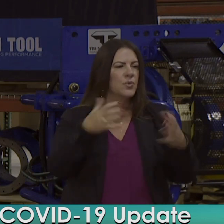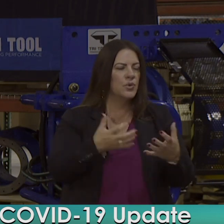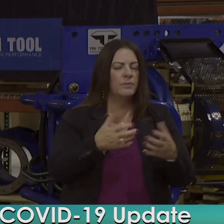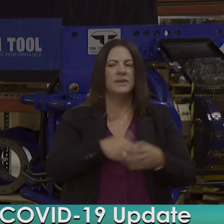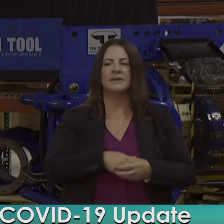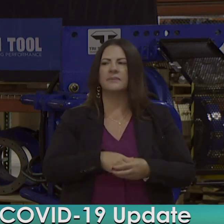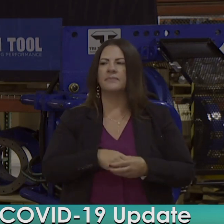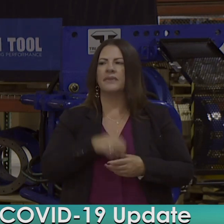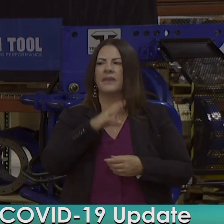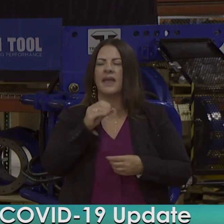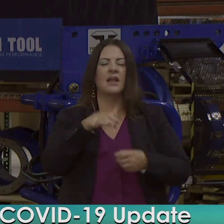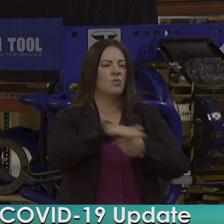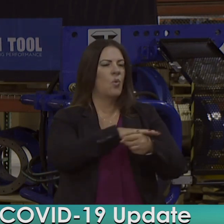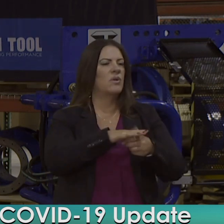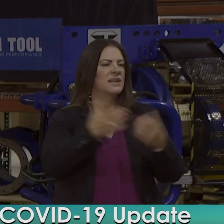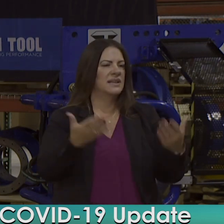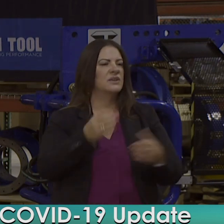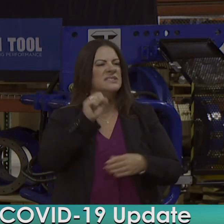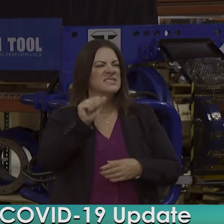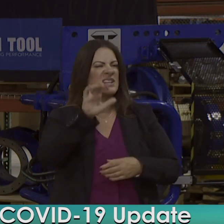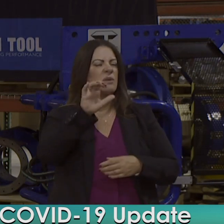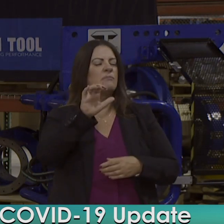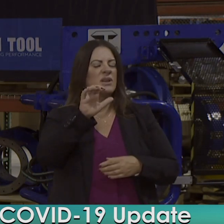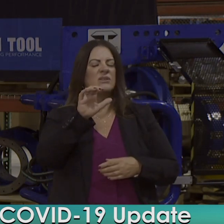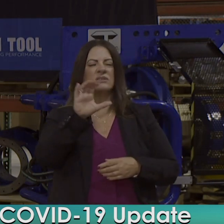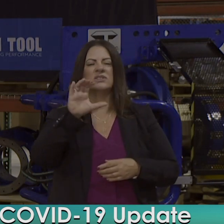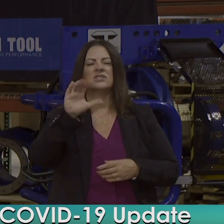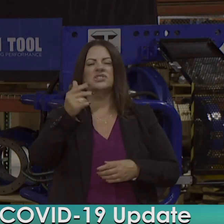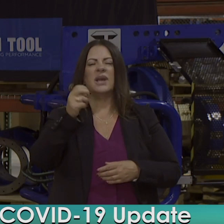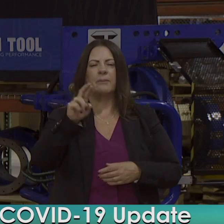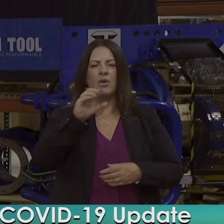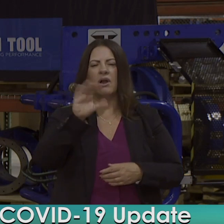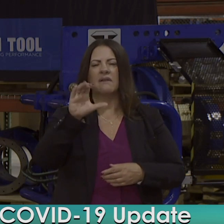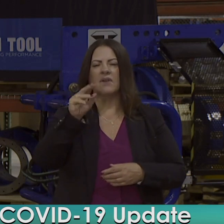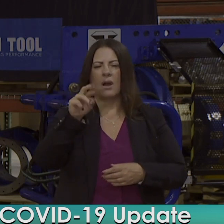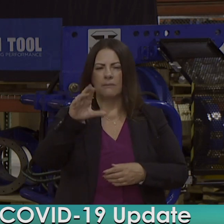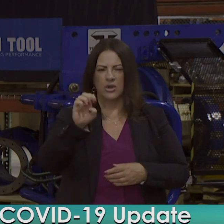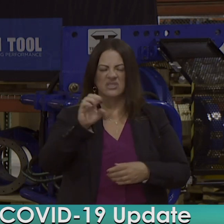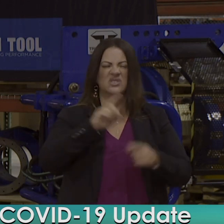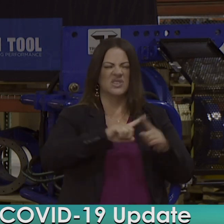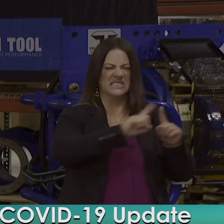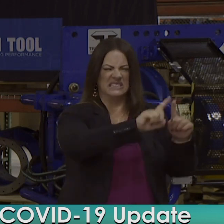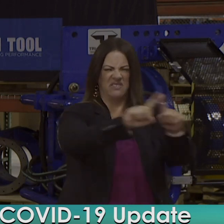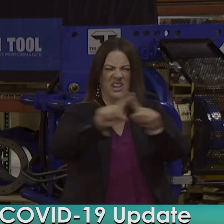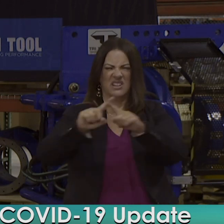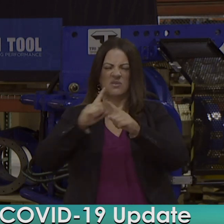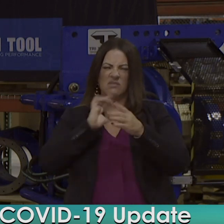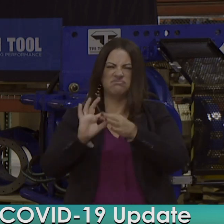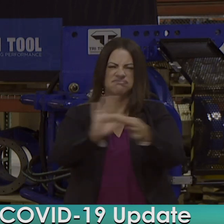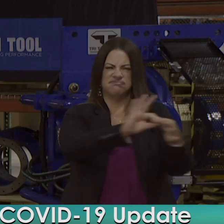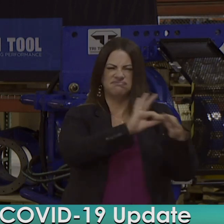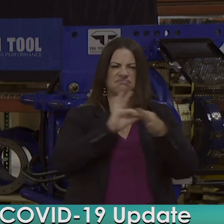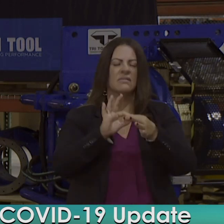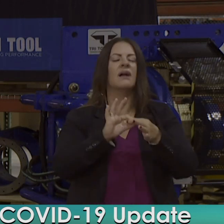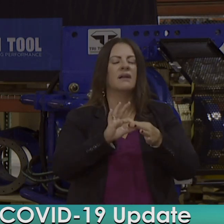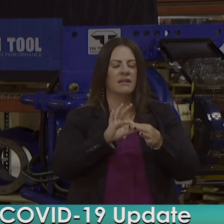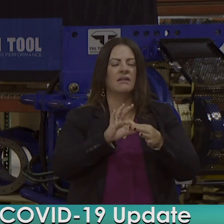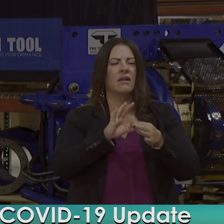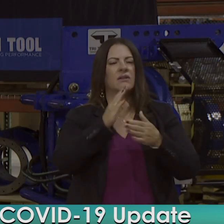Producers, and locally here, the Sacramento Metropolitan Chamber of Commerce. It's this collective effort through our trade associations that we're going to really make